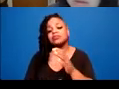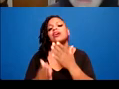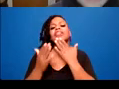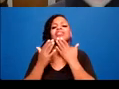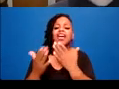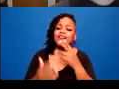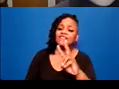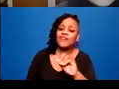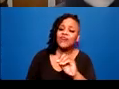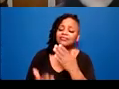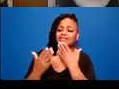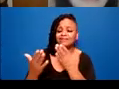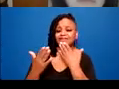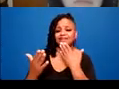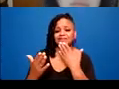Thank you.